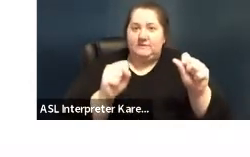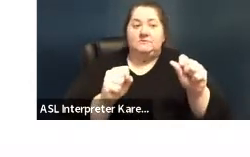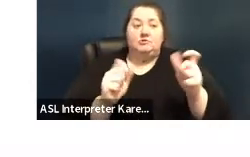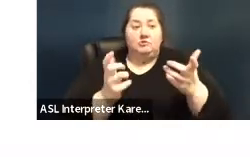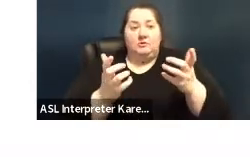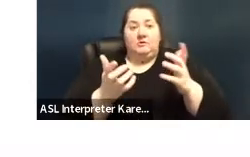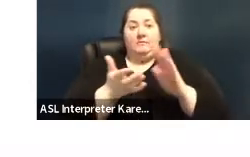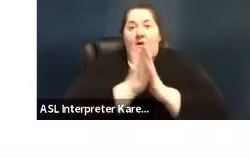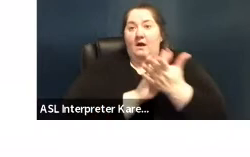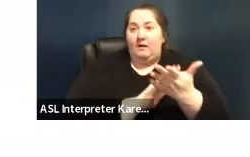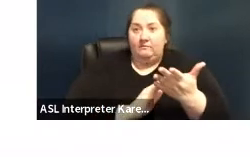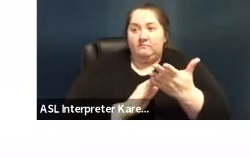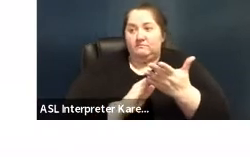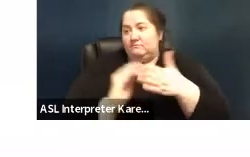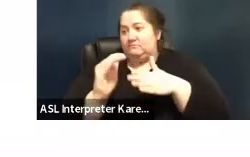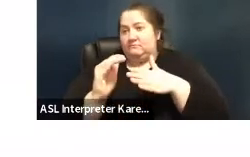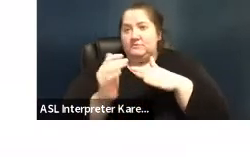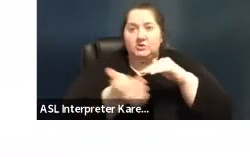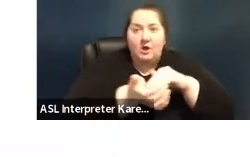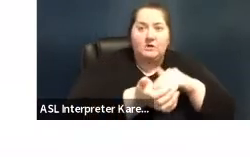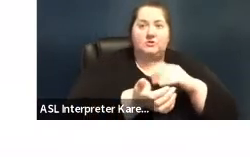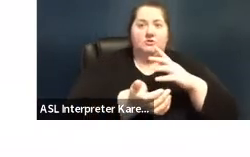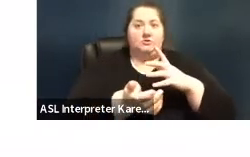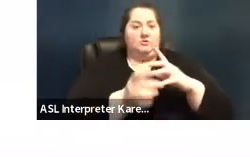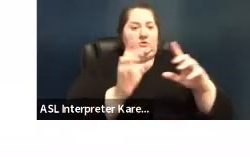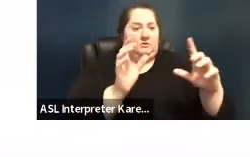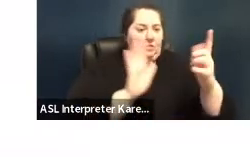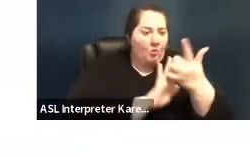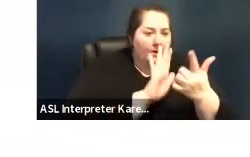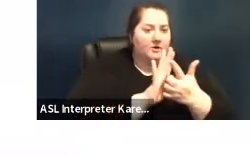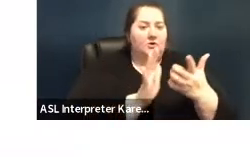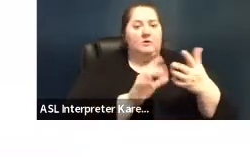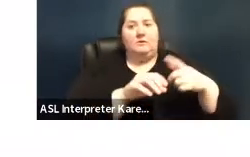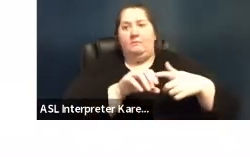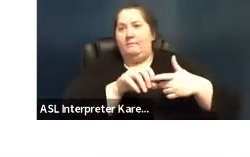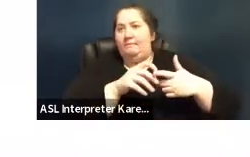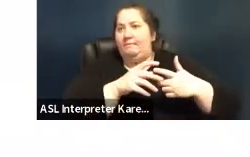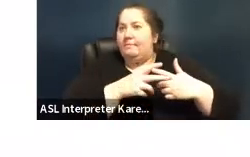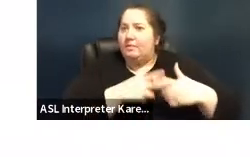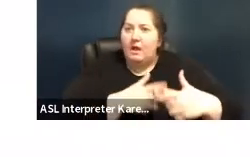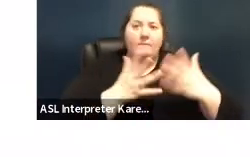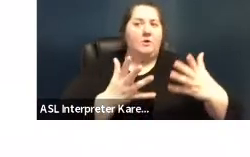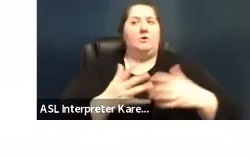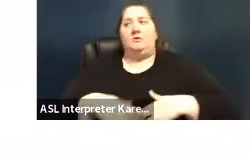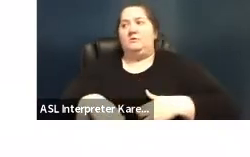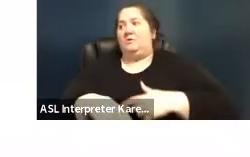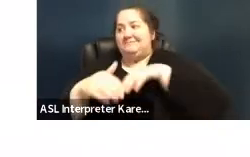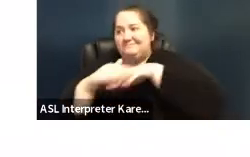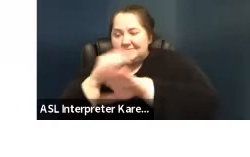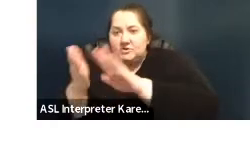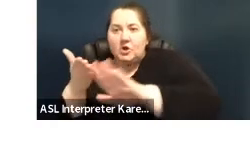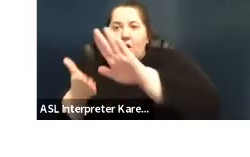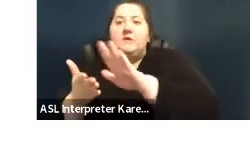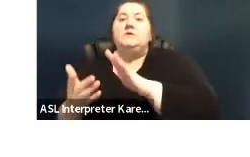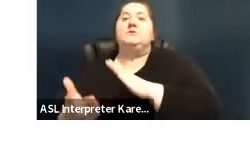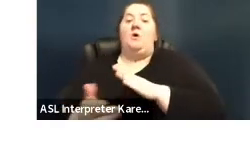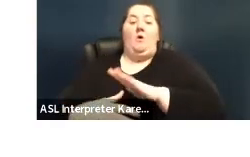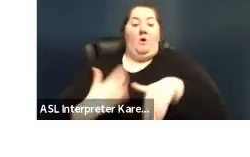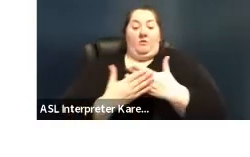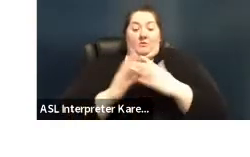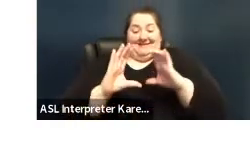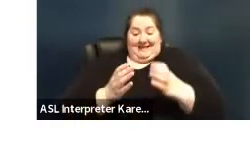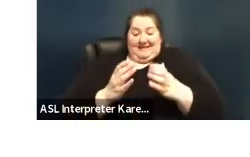a doctor or a plumber or what have you. All of those things that are offered by private entities